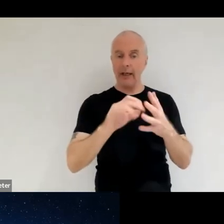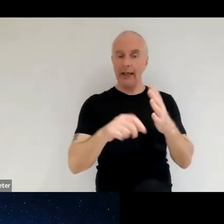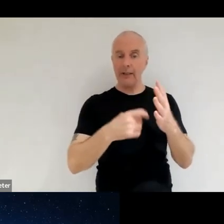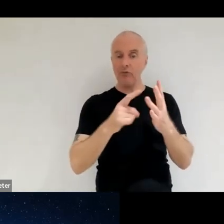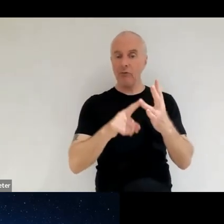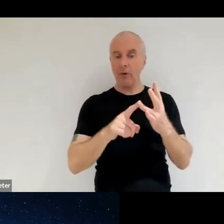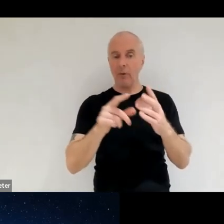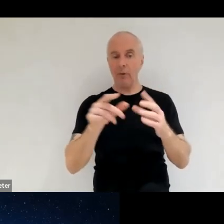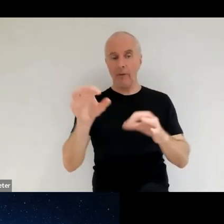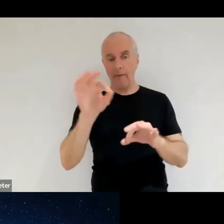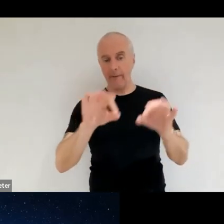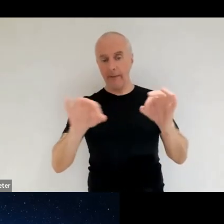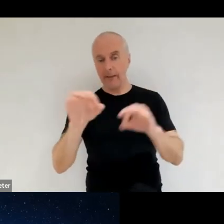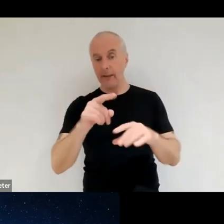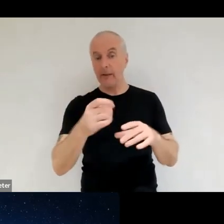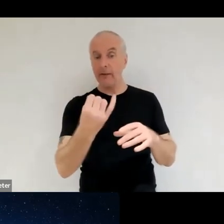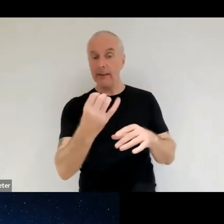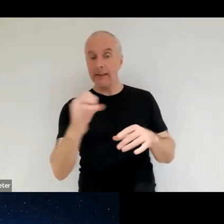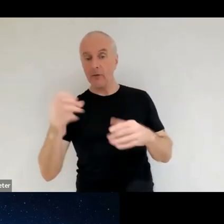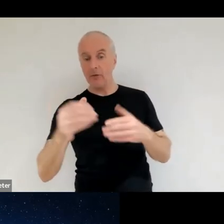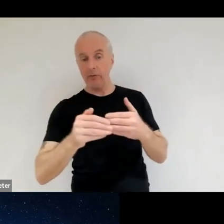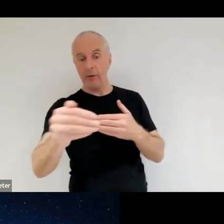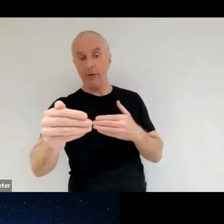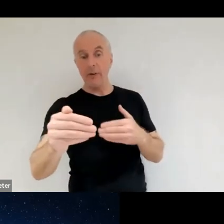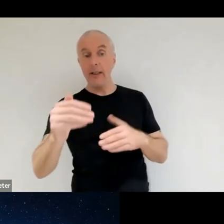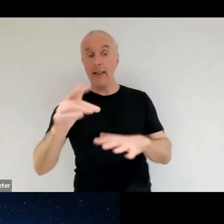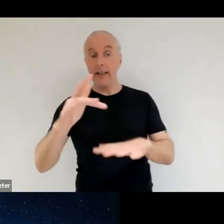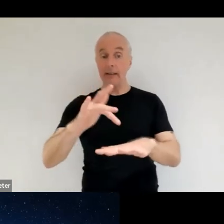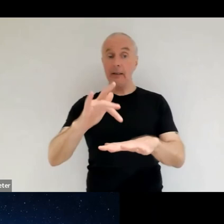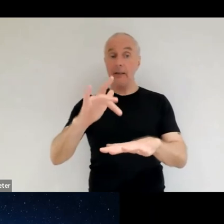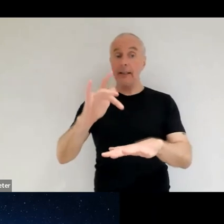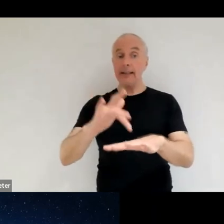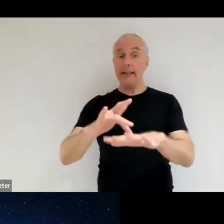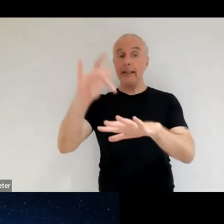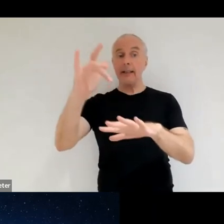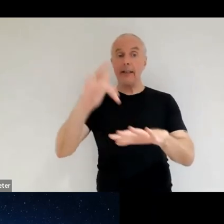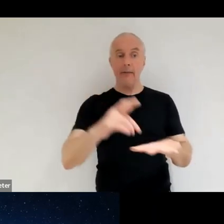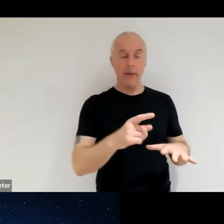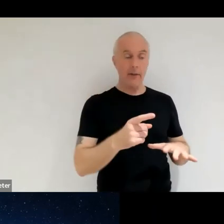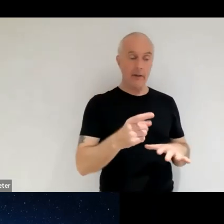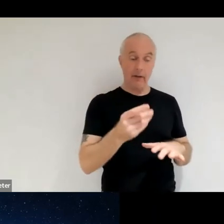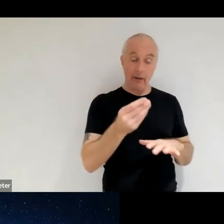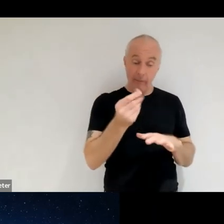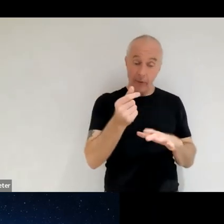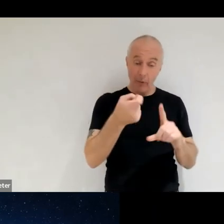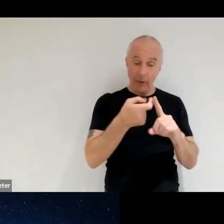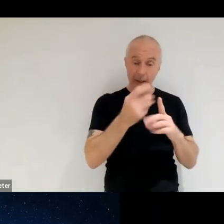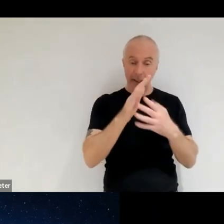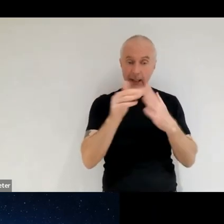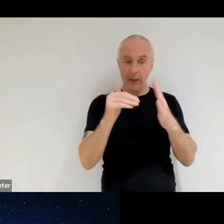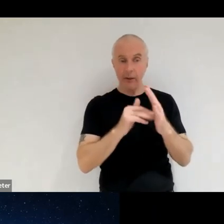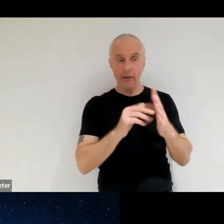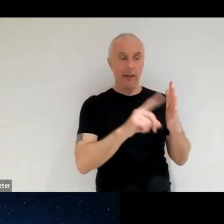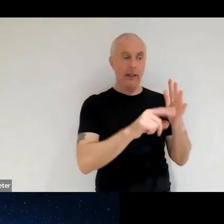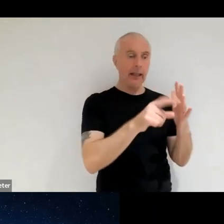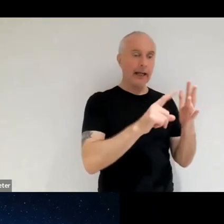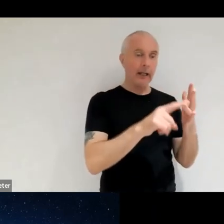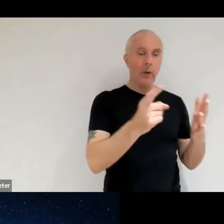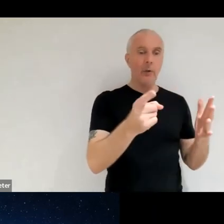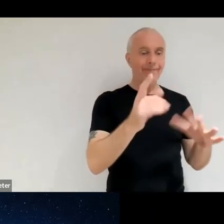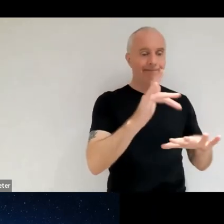meters. It's actually quite a bit more sensitive in like a few kilohertz range, where LIGO is no longer quite that